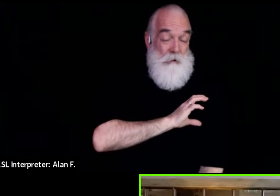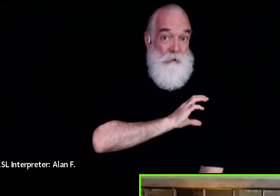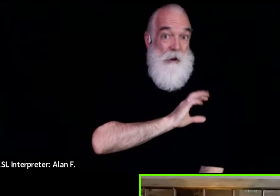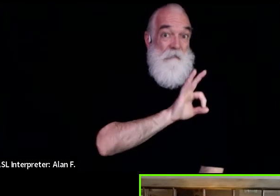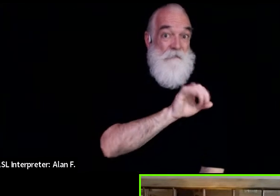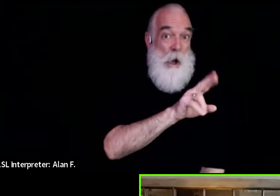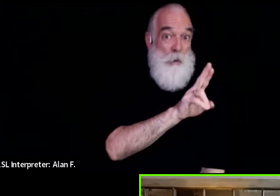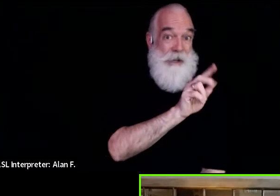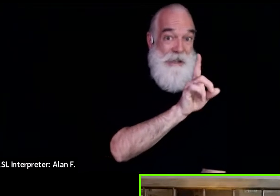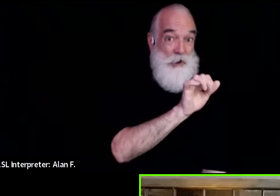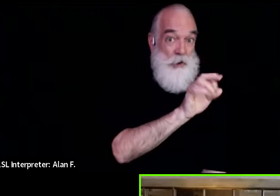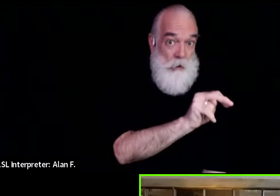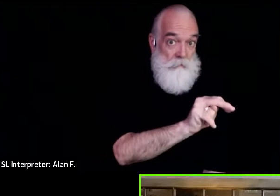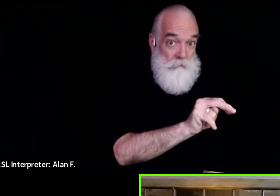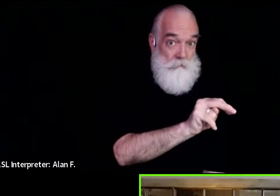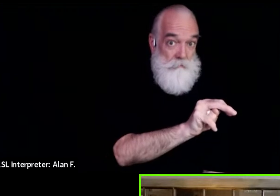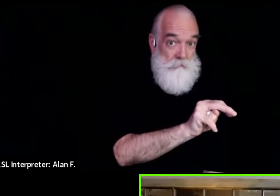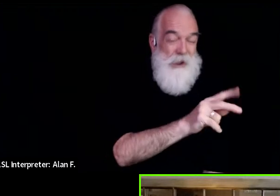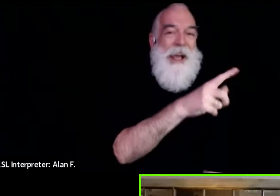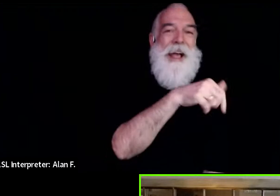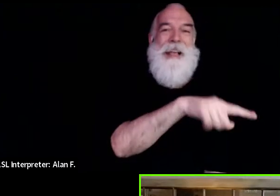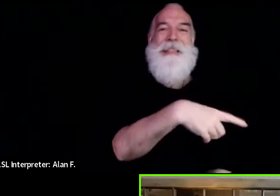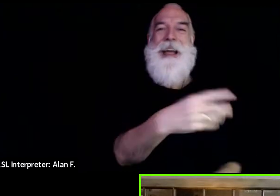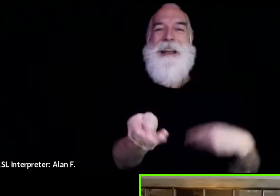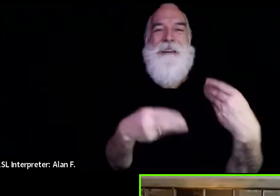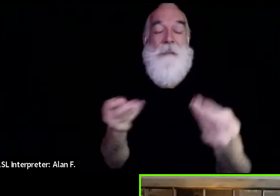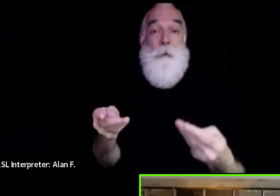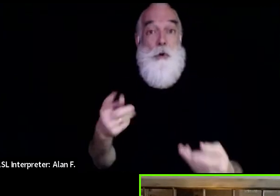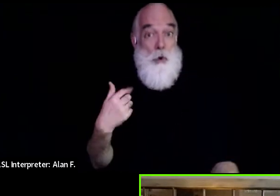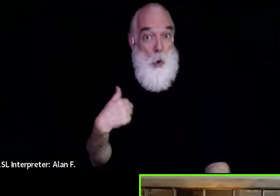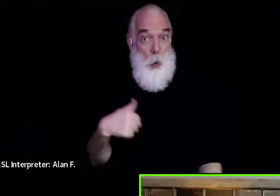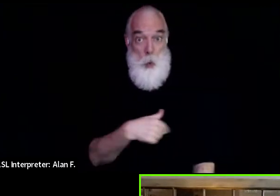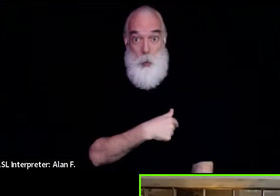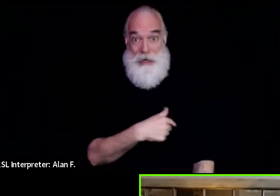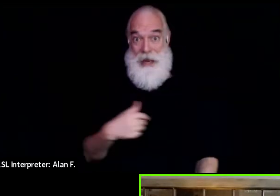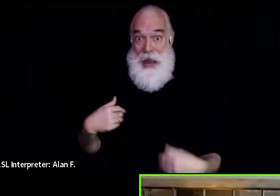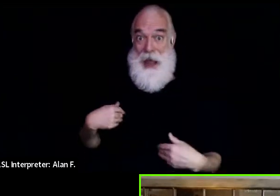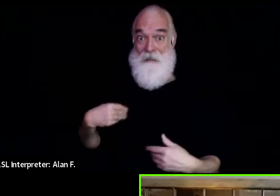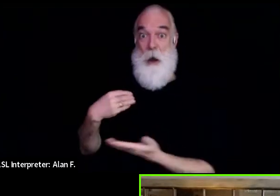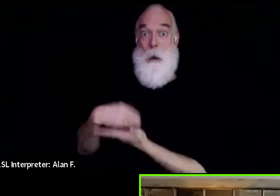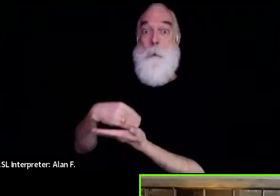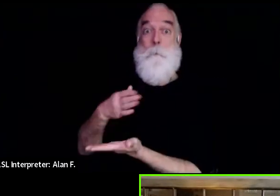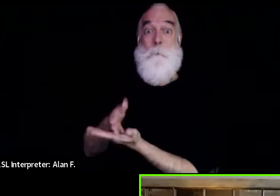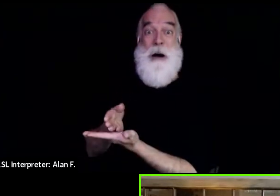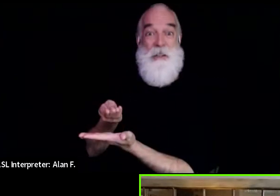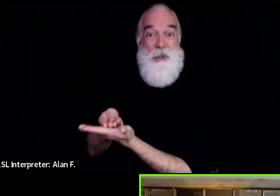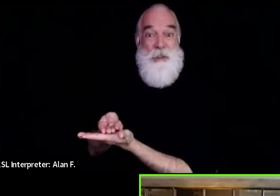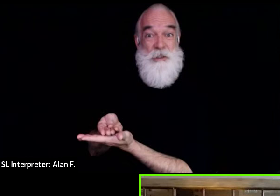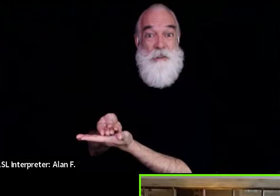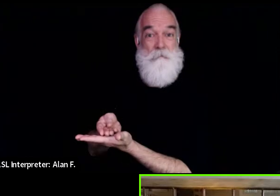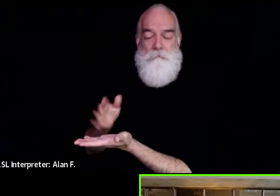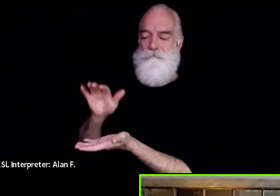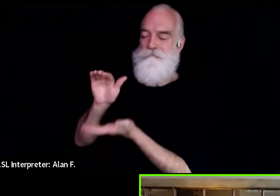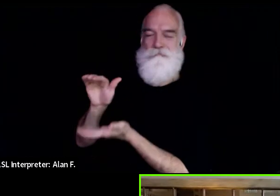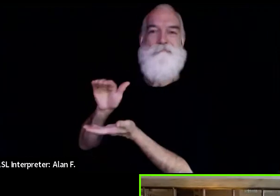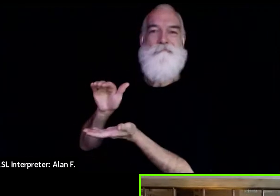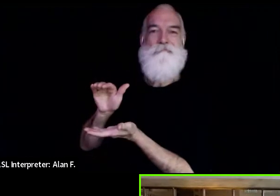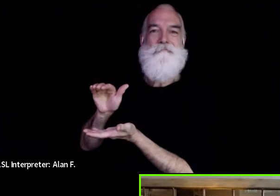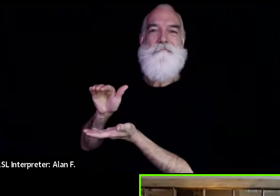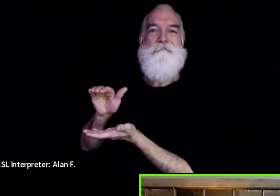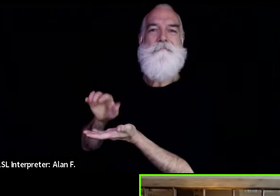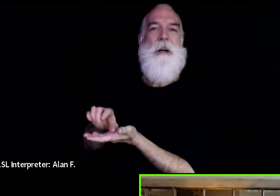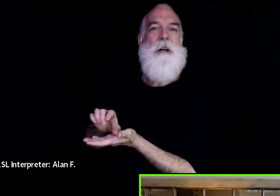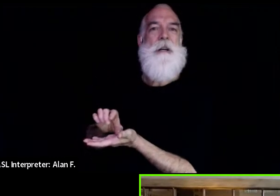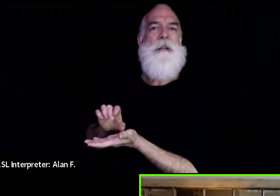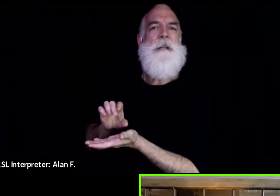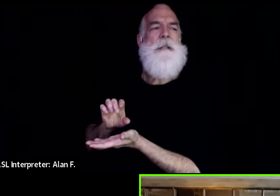this budget, in this budget that's this thick, that there is something we were funding through the city we no longer need to